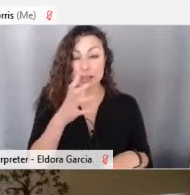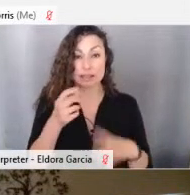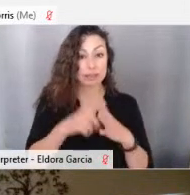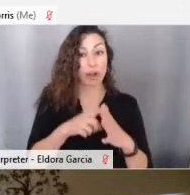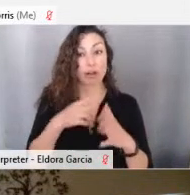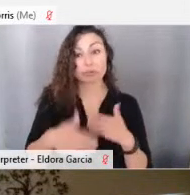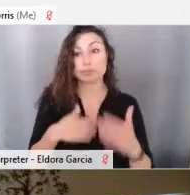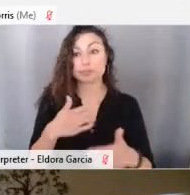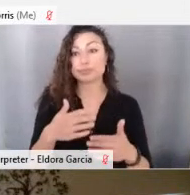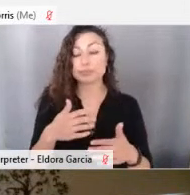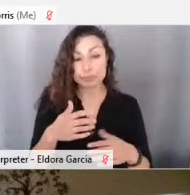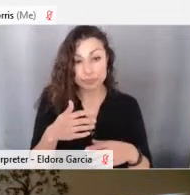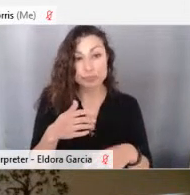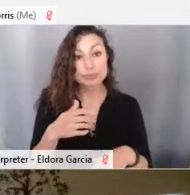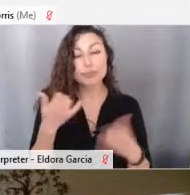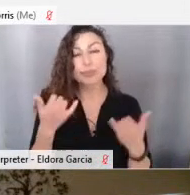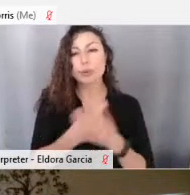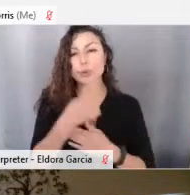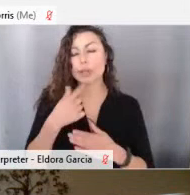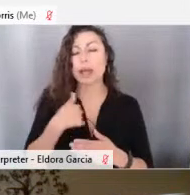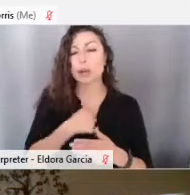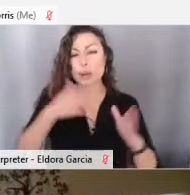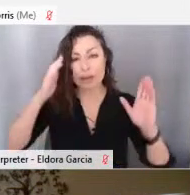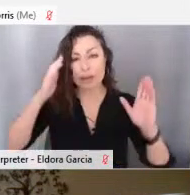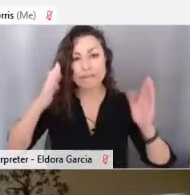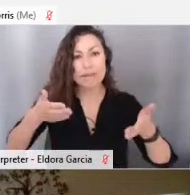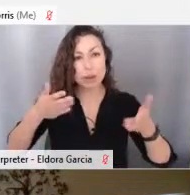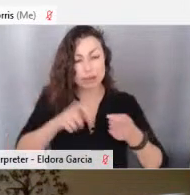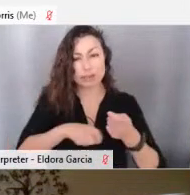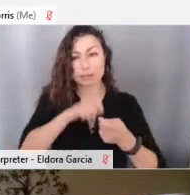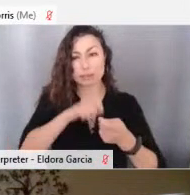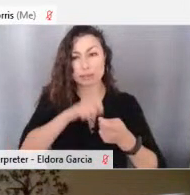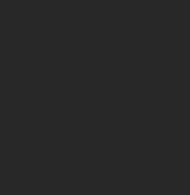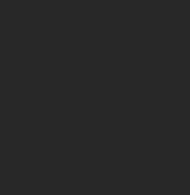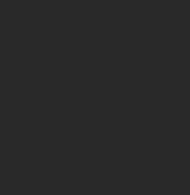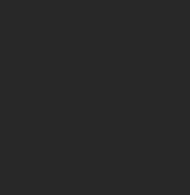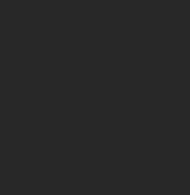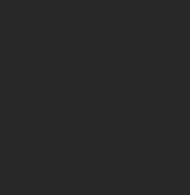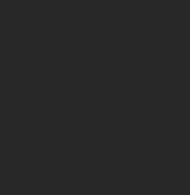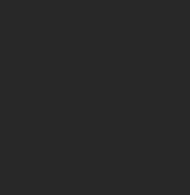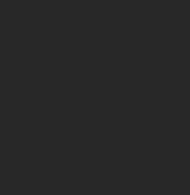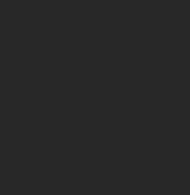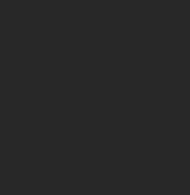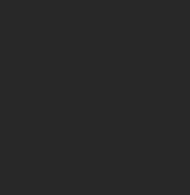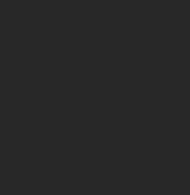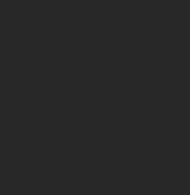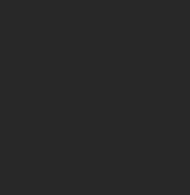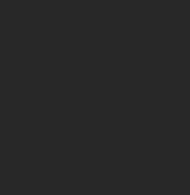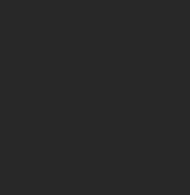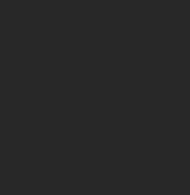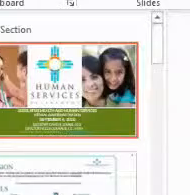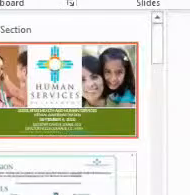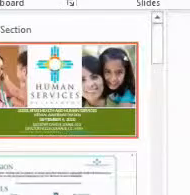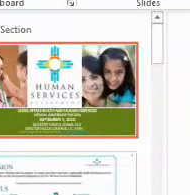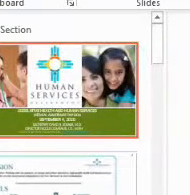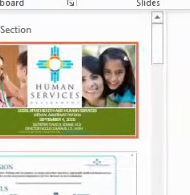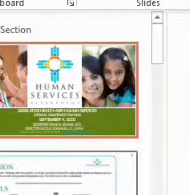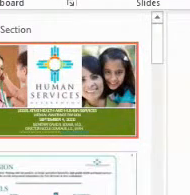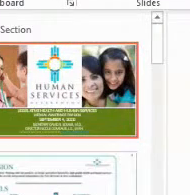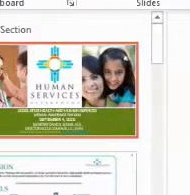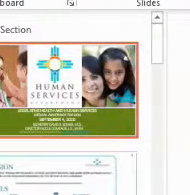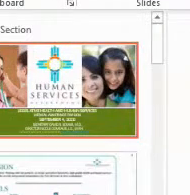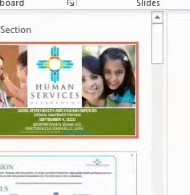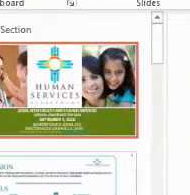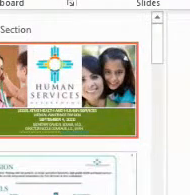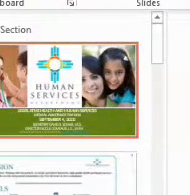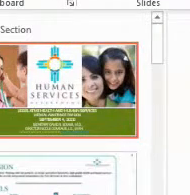going. Today, we're focused exclusively on Medicaid. We made a deal with you all that we would answer every question you had